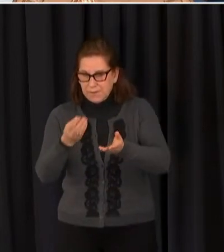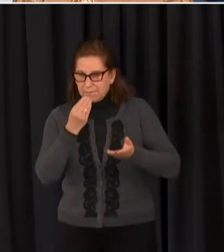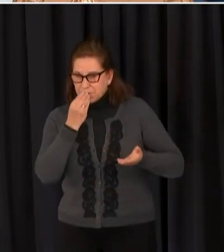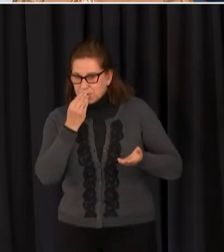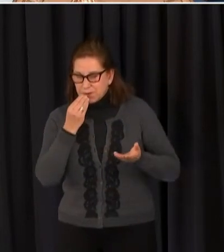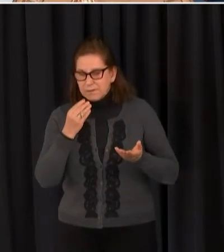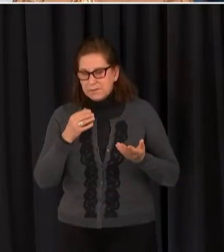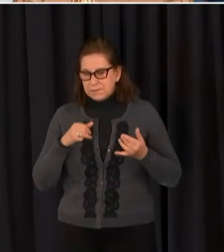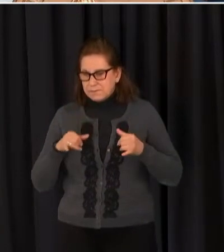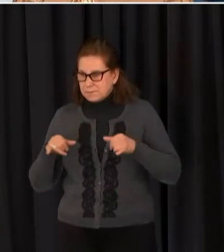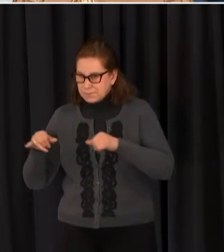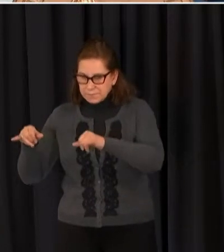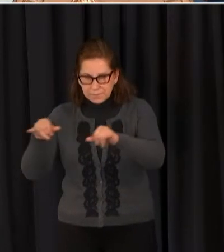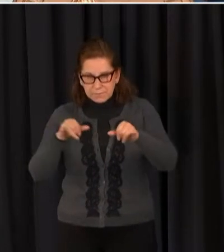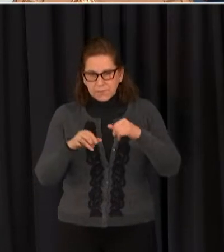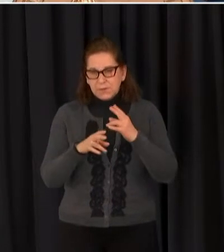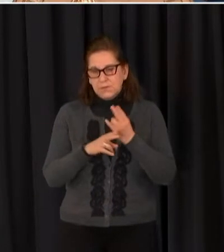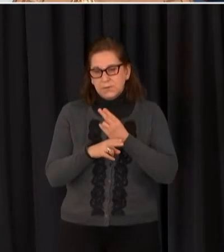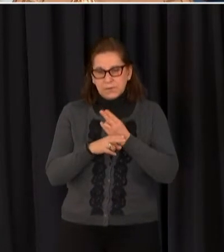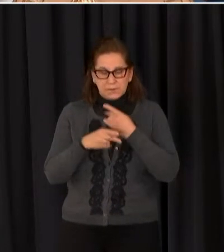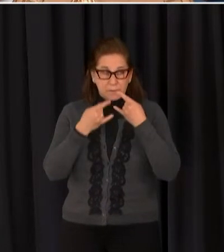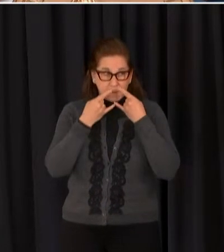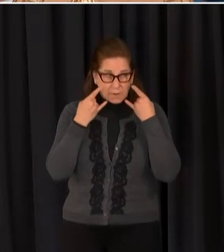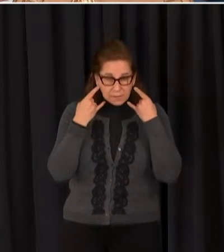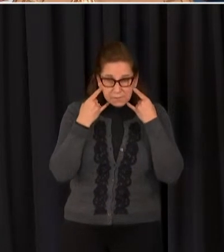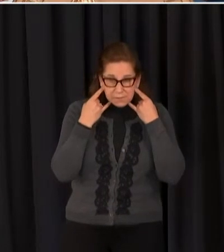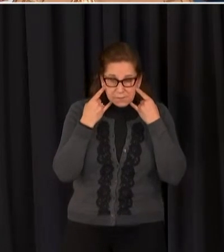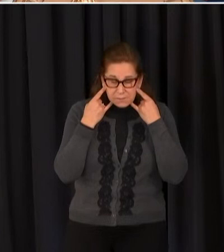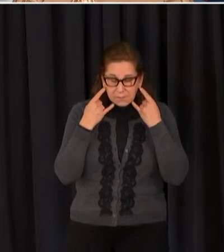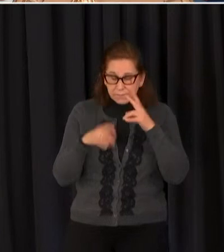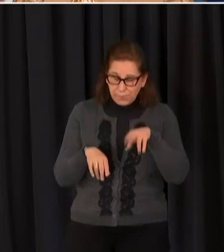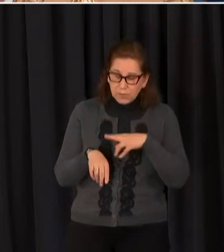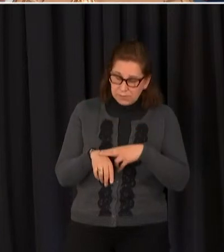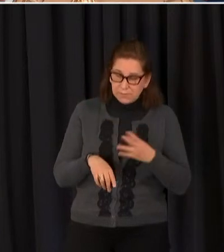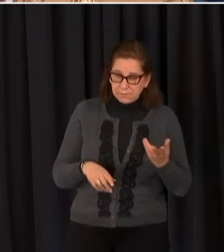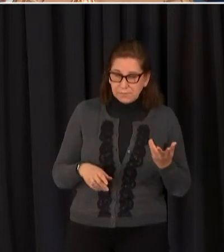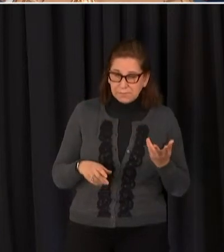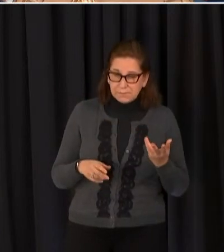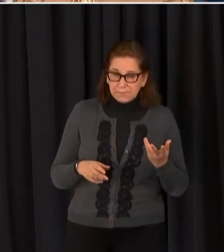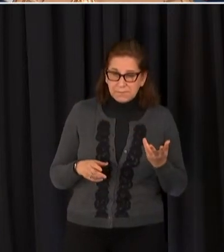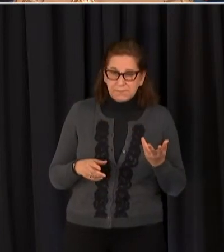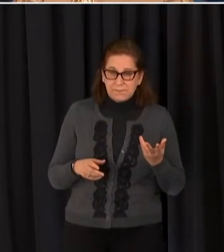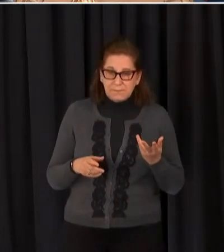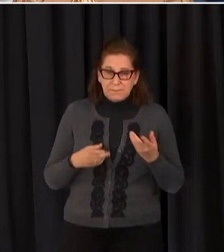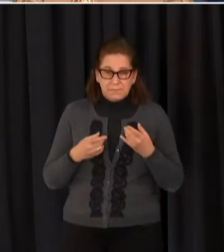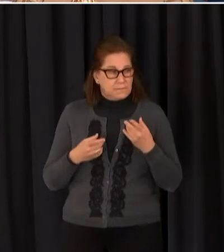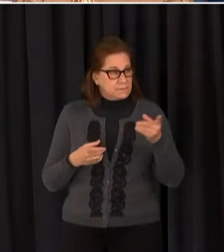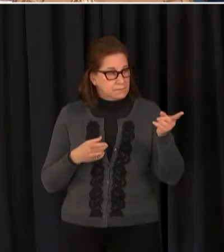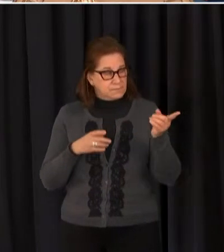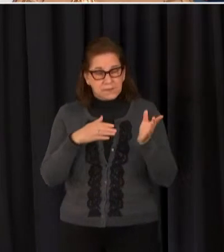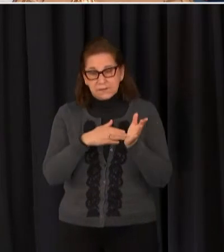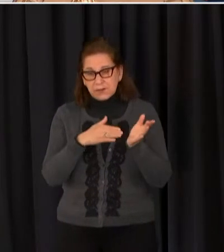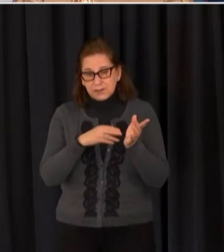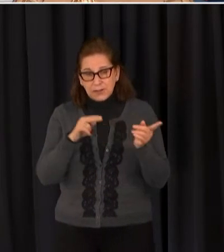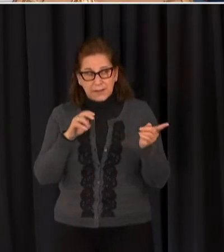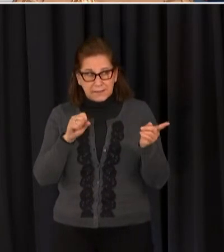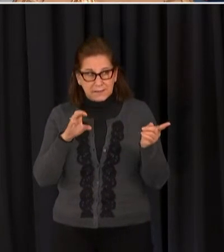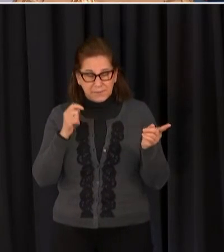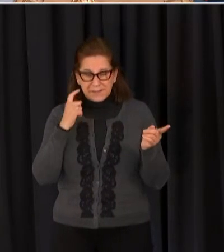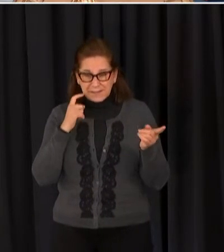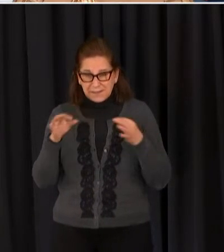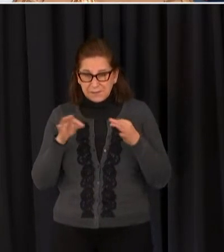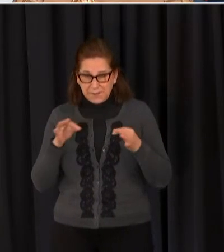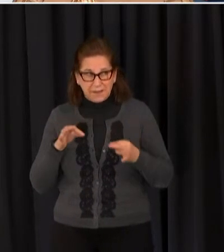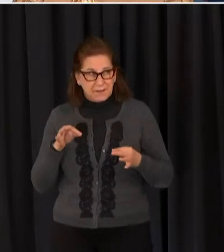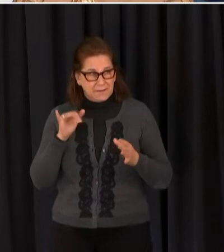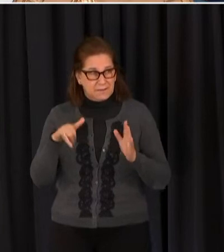masking and 6-foot social distancing. So I'm going to turn it over to Dr. Nesbitt to go through a